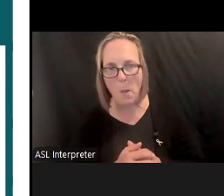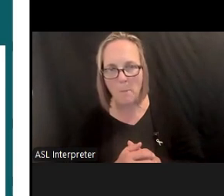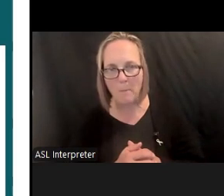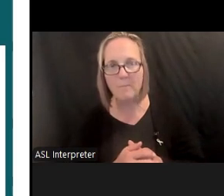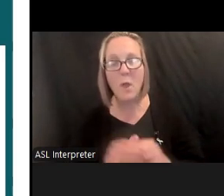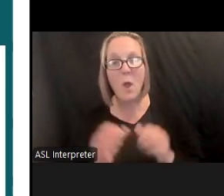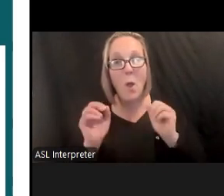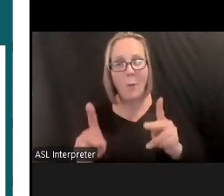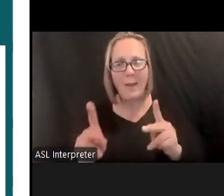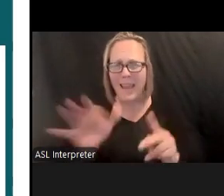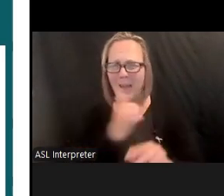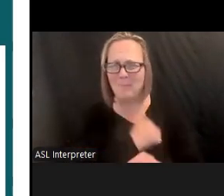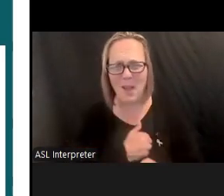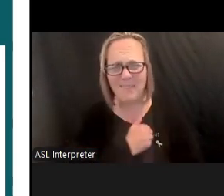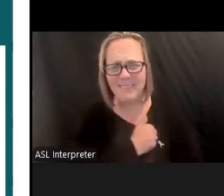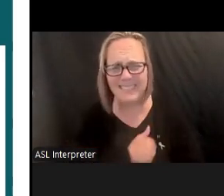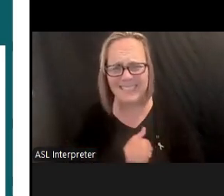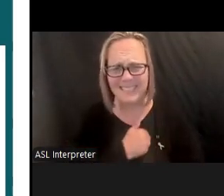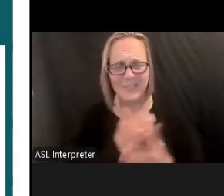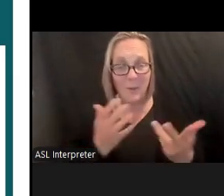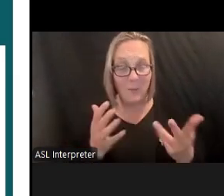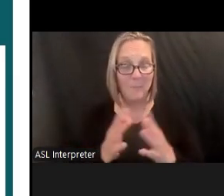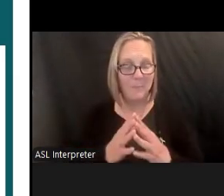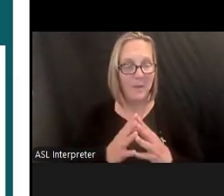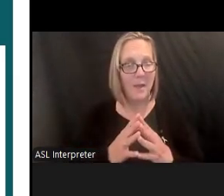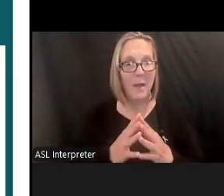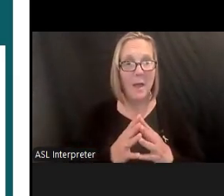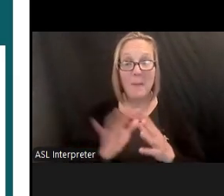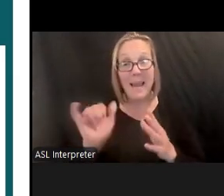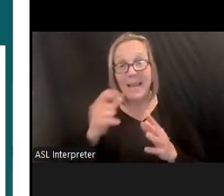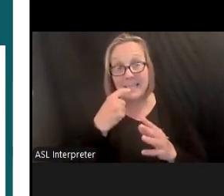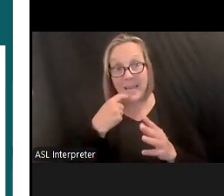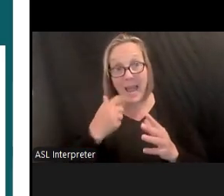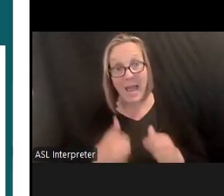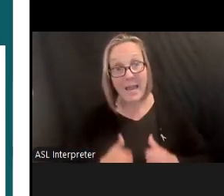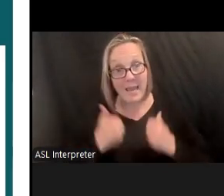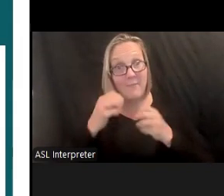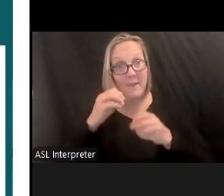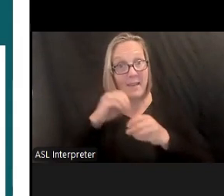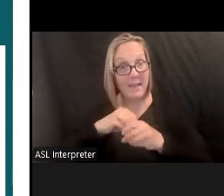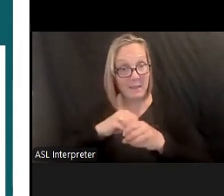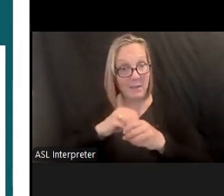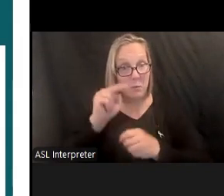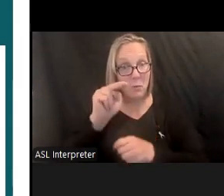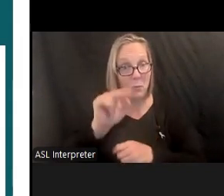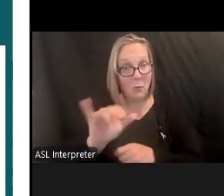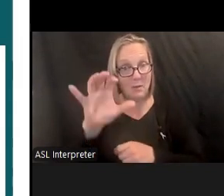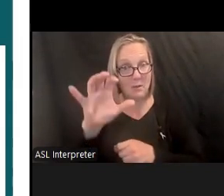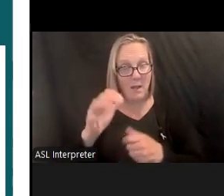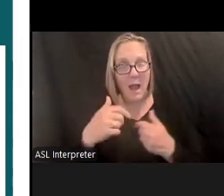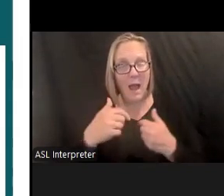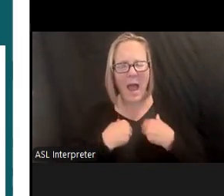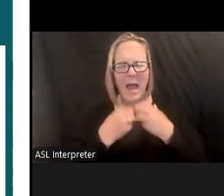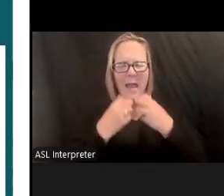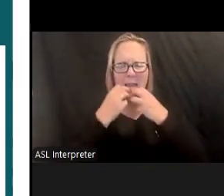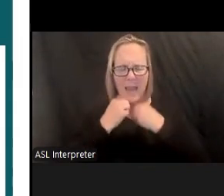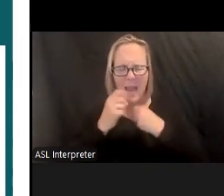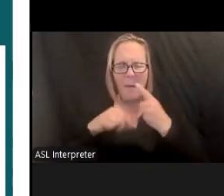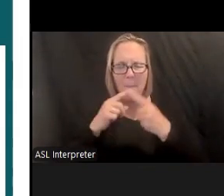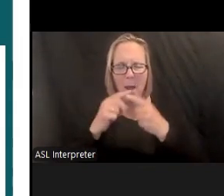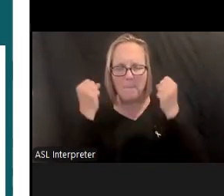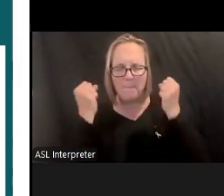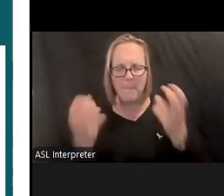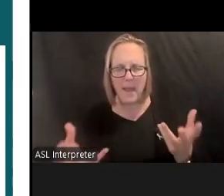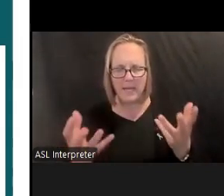Okay, I'm so sorry. So as I was saying, as a resident of the city, there are so many things I care about passionately, but they're out